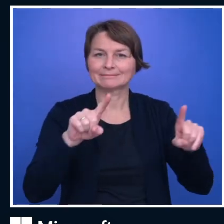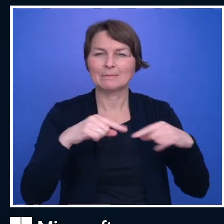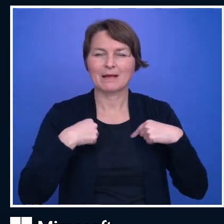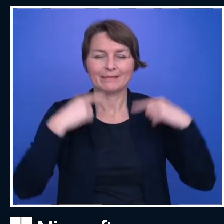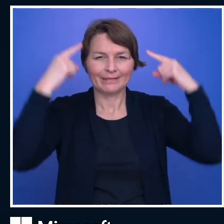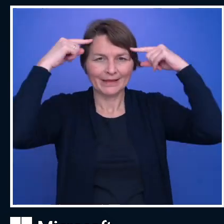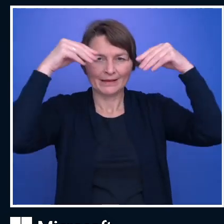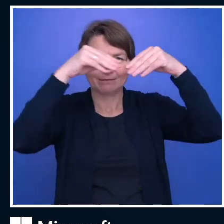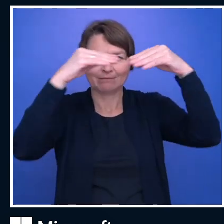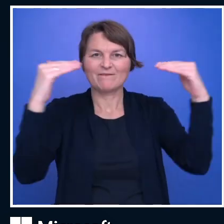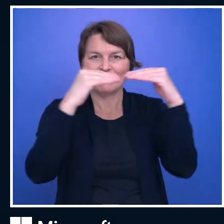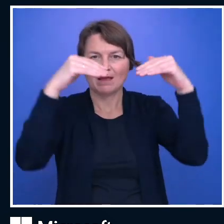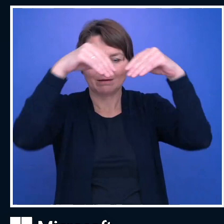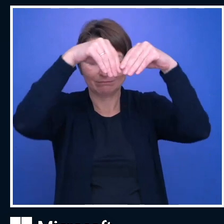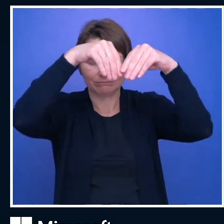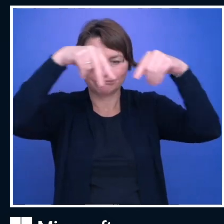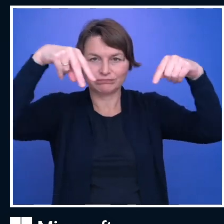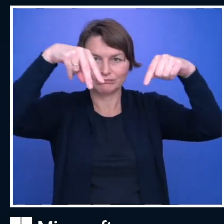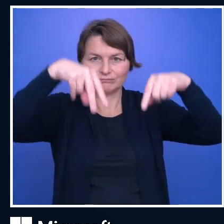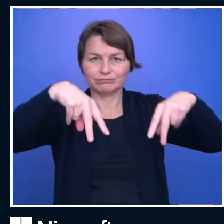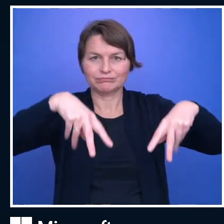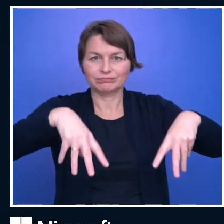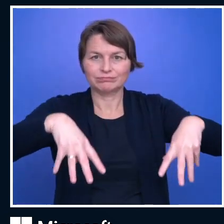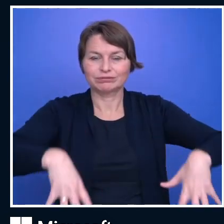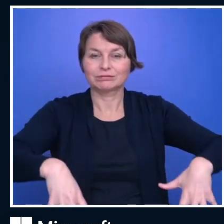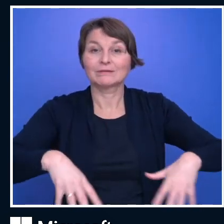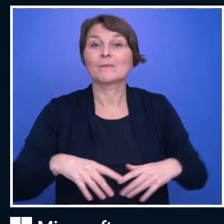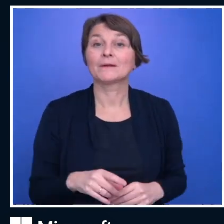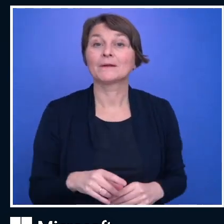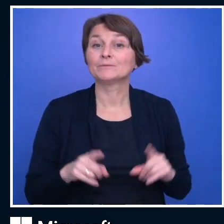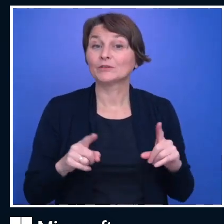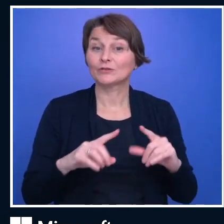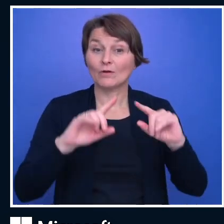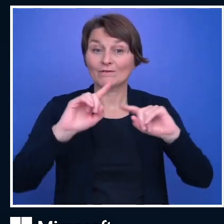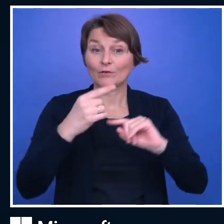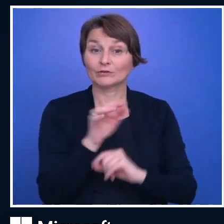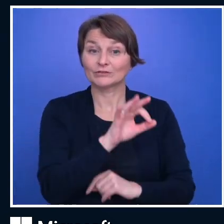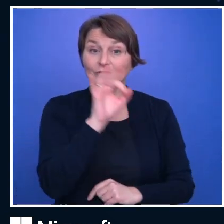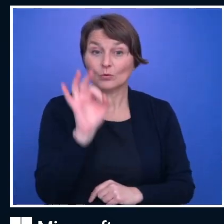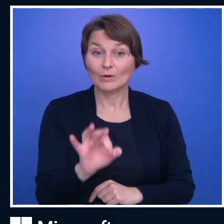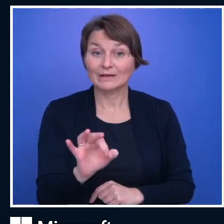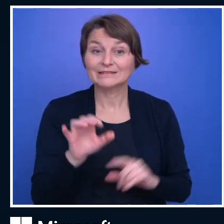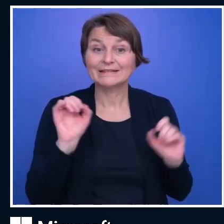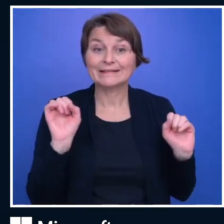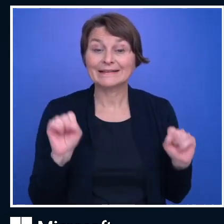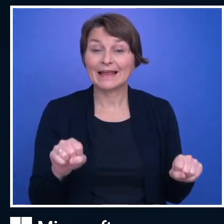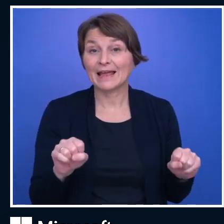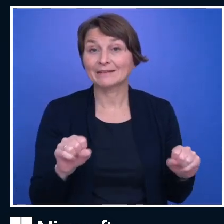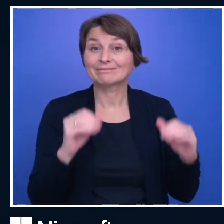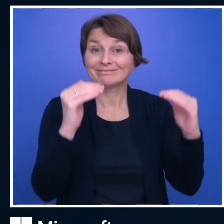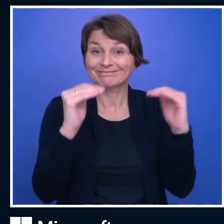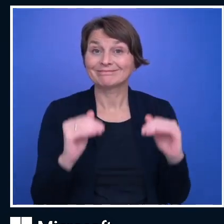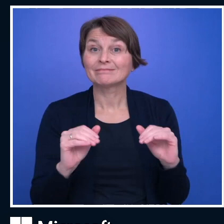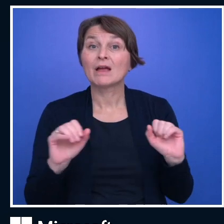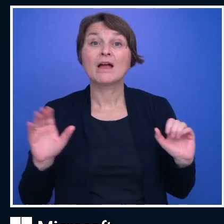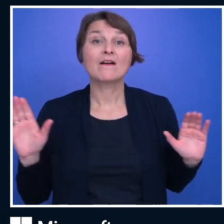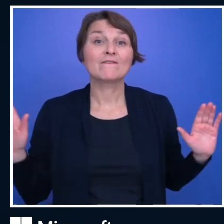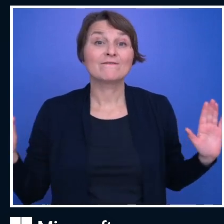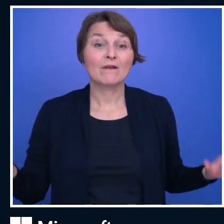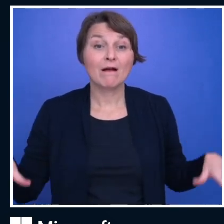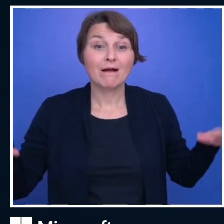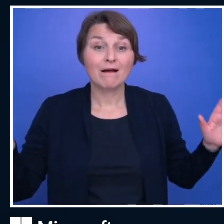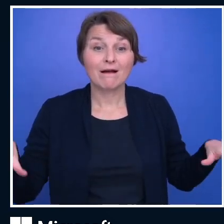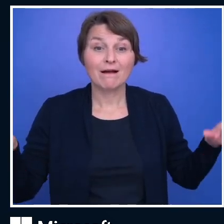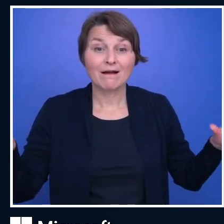question has fins and has can fly are not same. So you're providing different questions at different positions. So you're not really treating the whole data set as